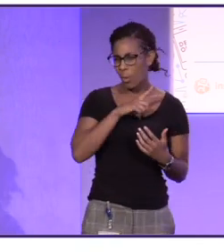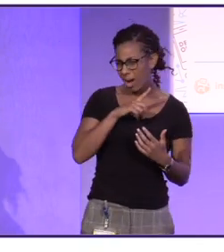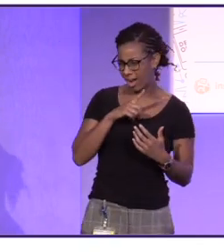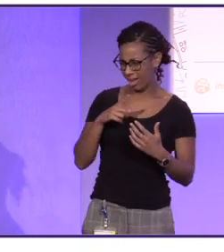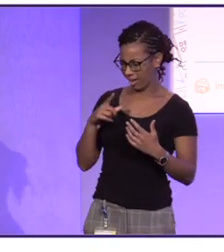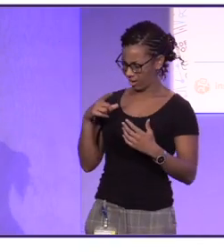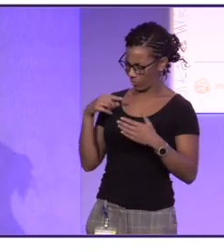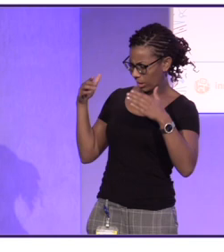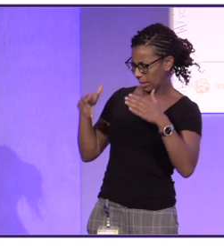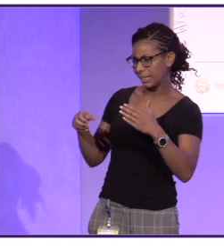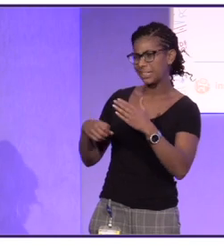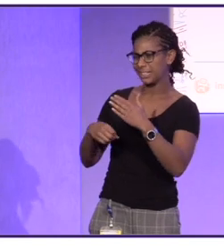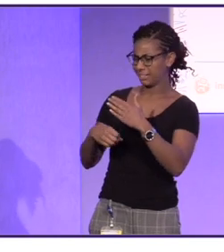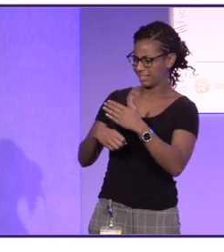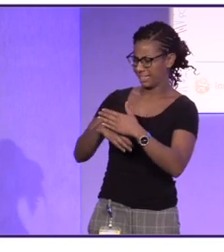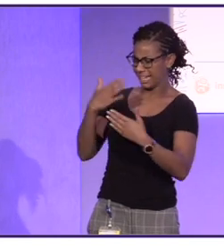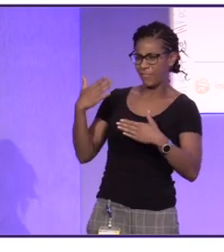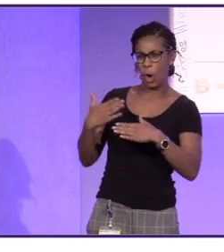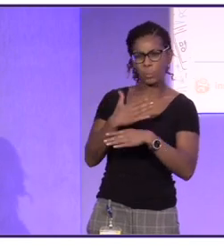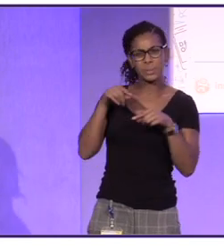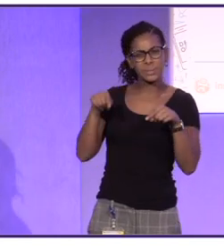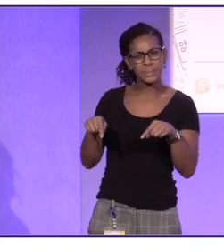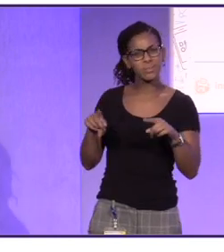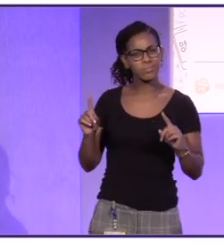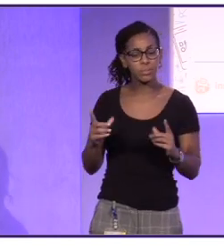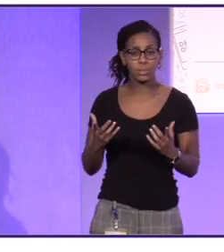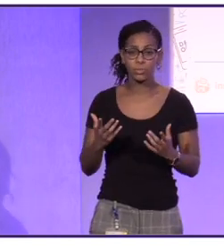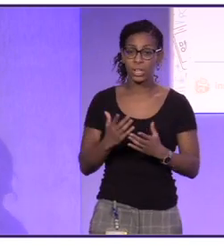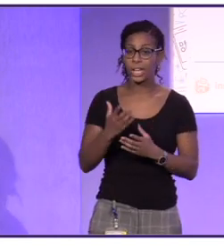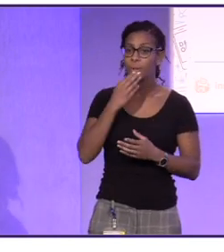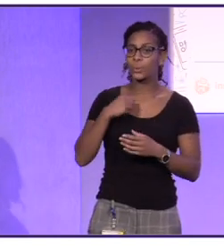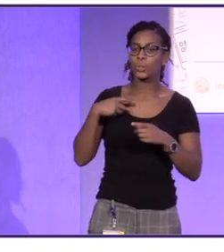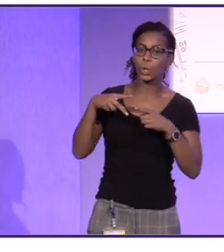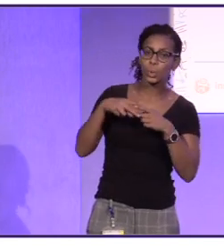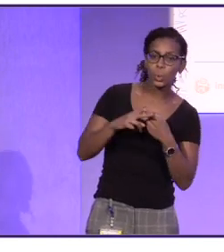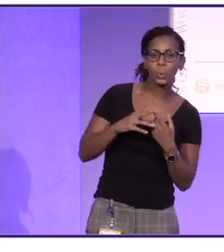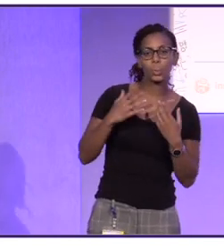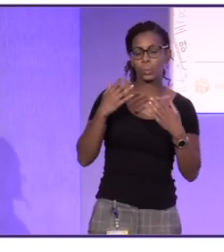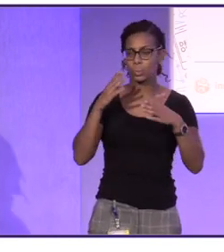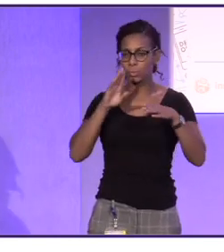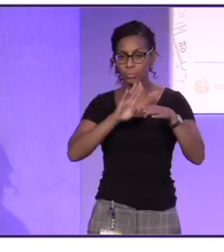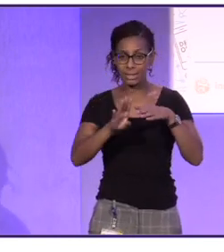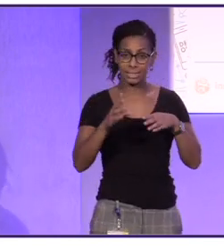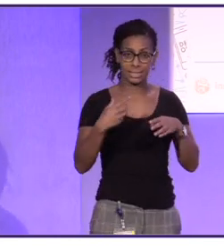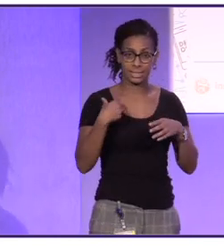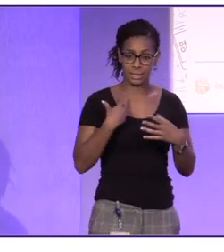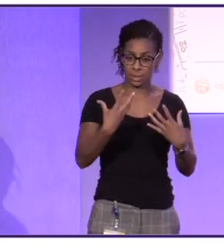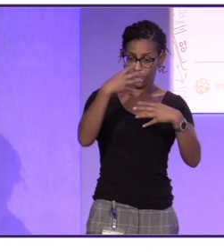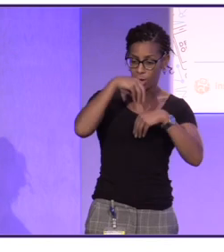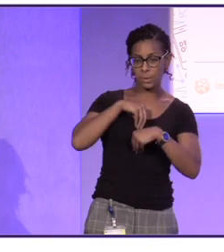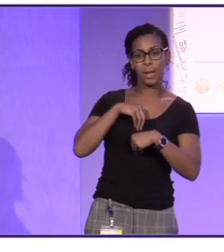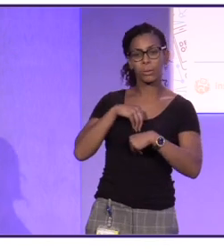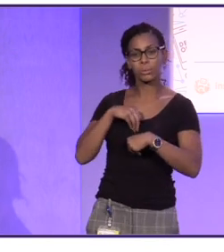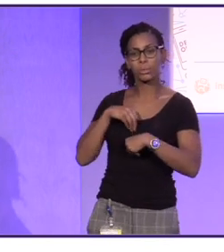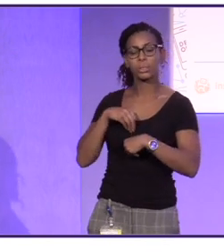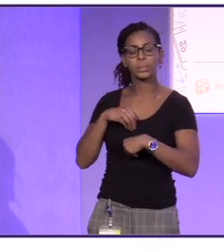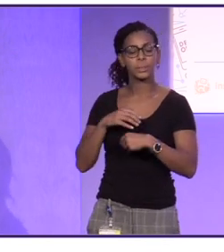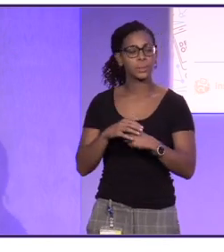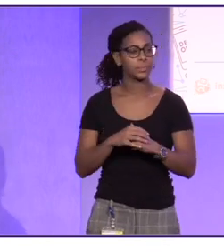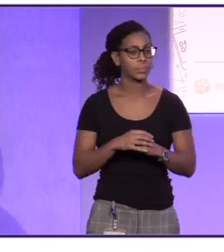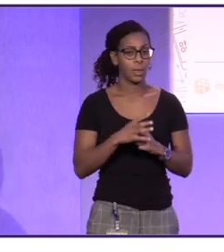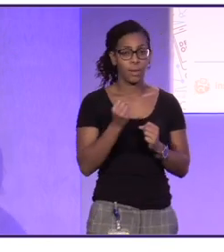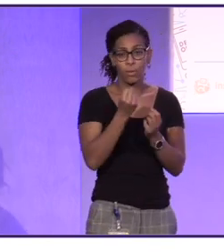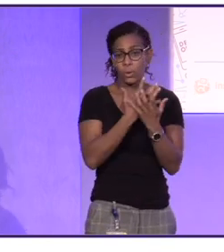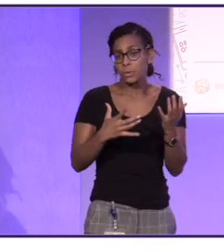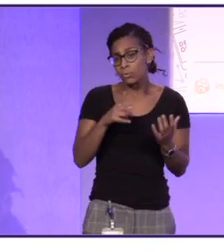that means, to use the tools and the practices we've learned about? There are several reasons. First of